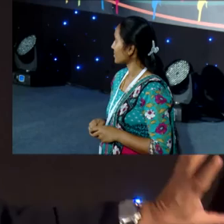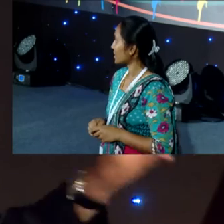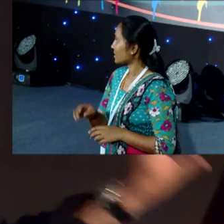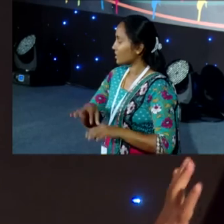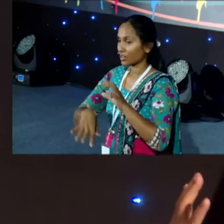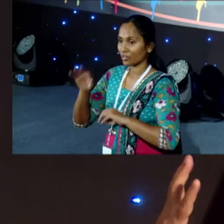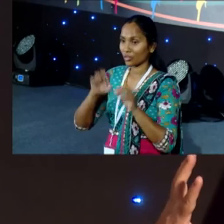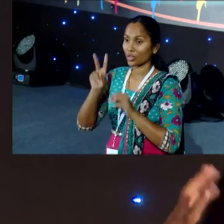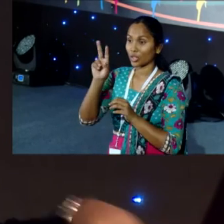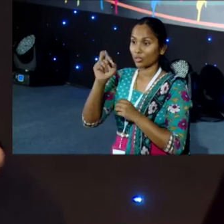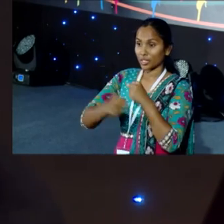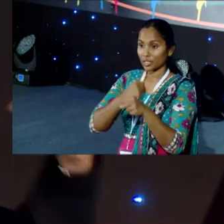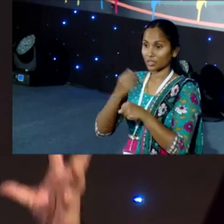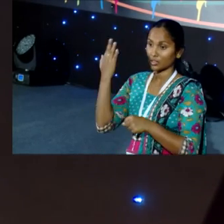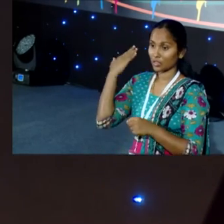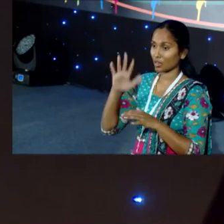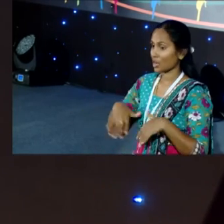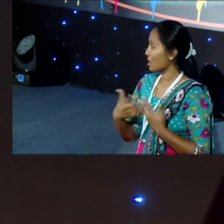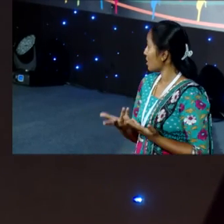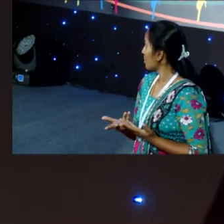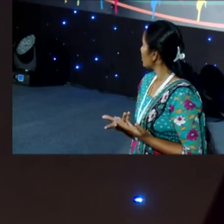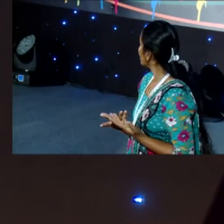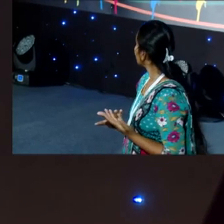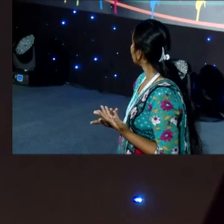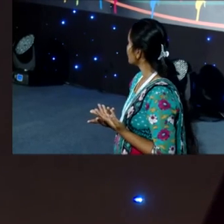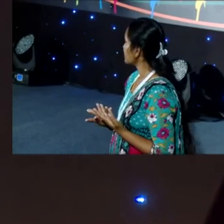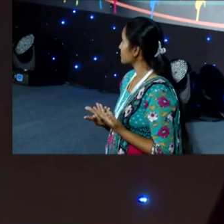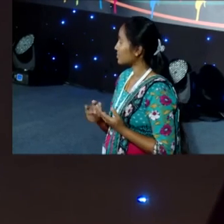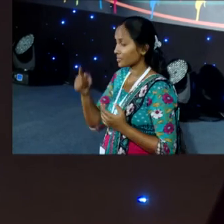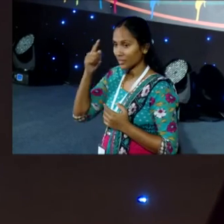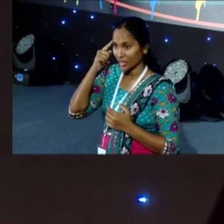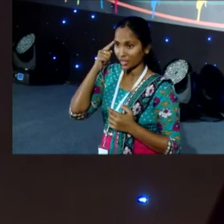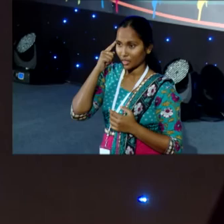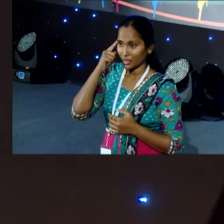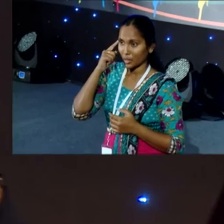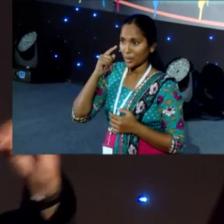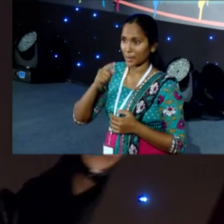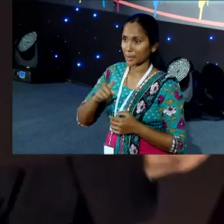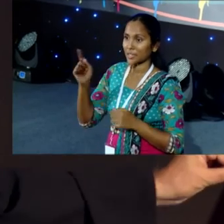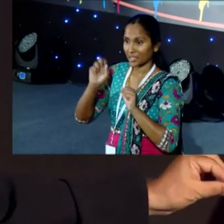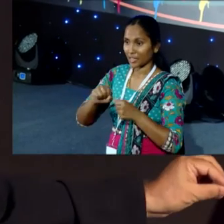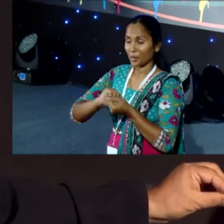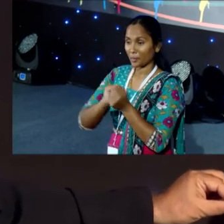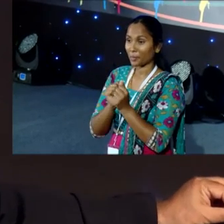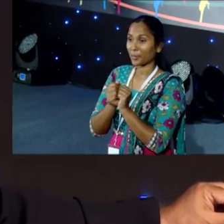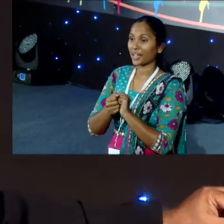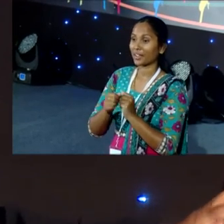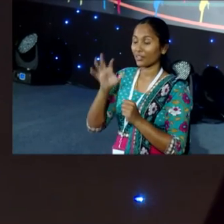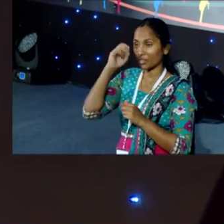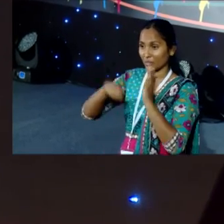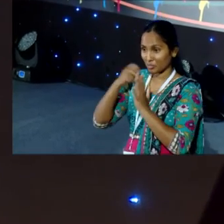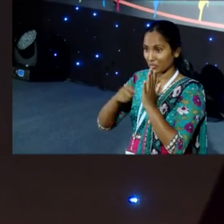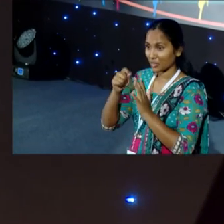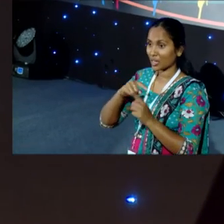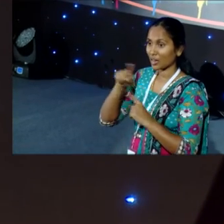out 20 years ago how this man, Piyush Pandey, actually thought that he would make a film of this kind which